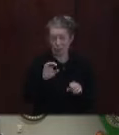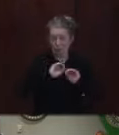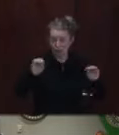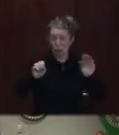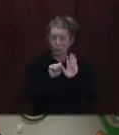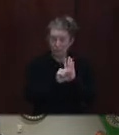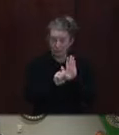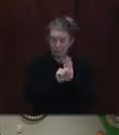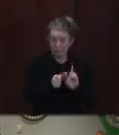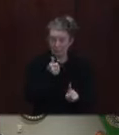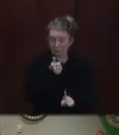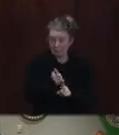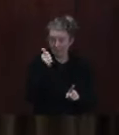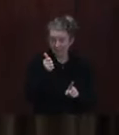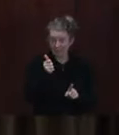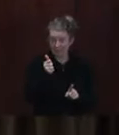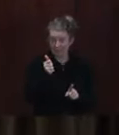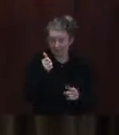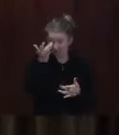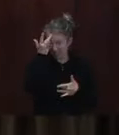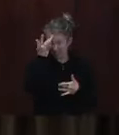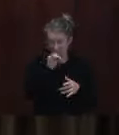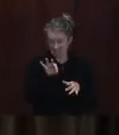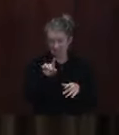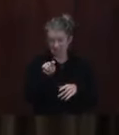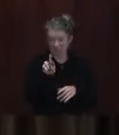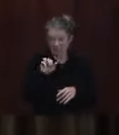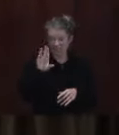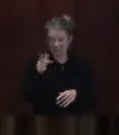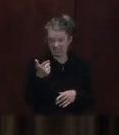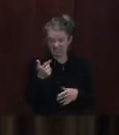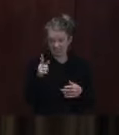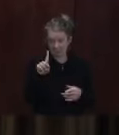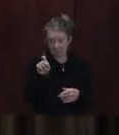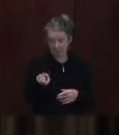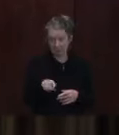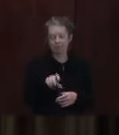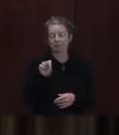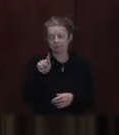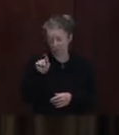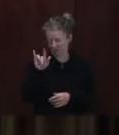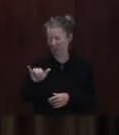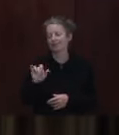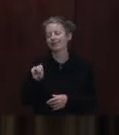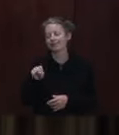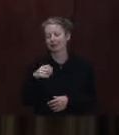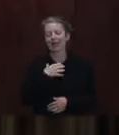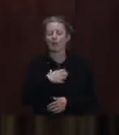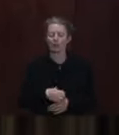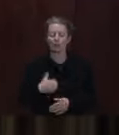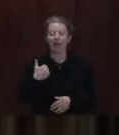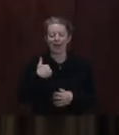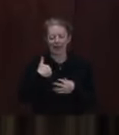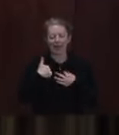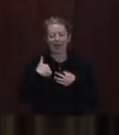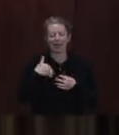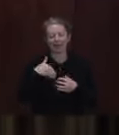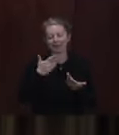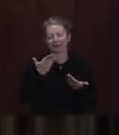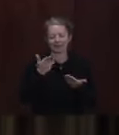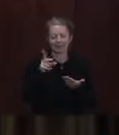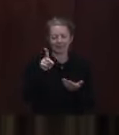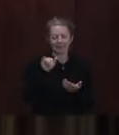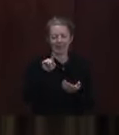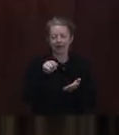tracing? Yeah, and I wish I had the scholarly data with me to share with you. I